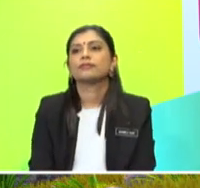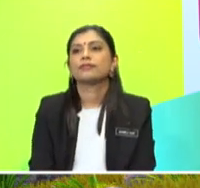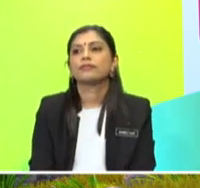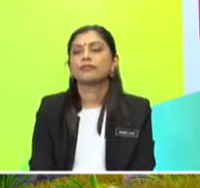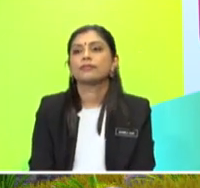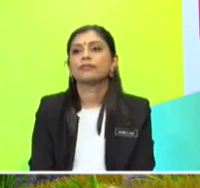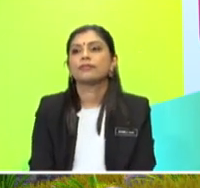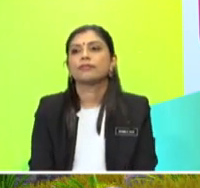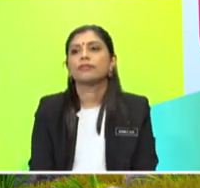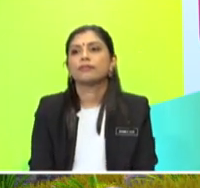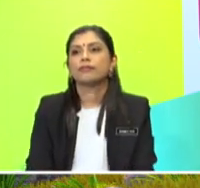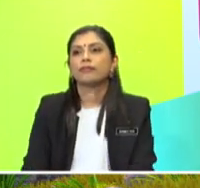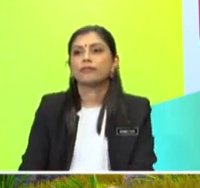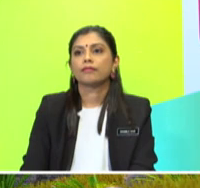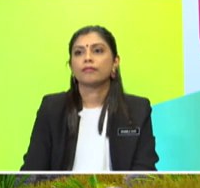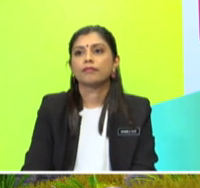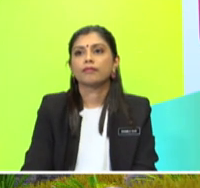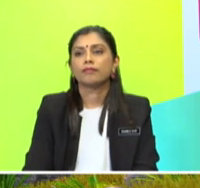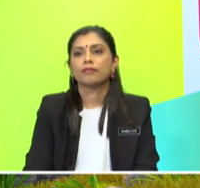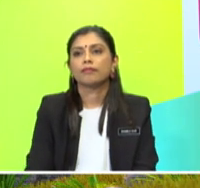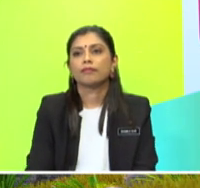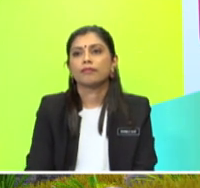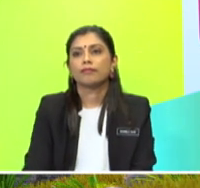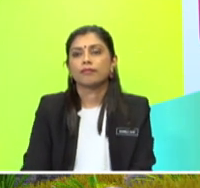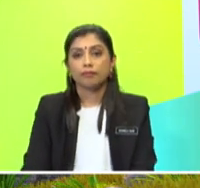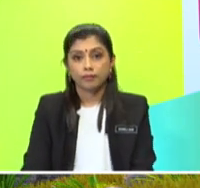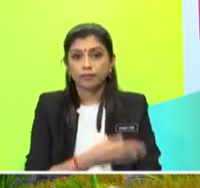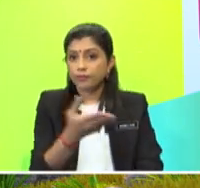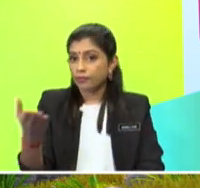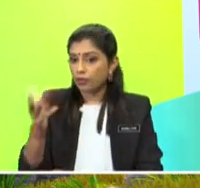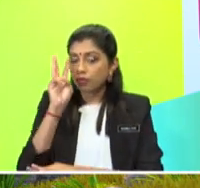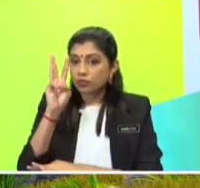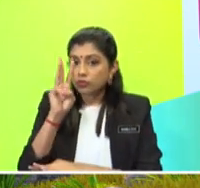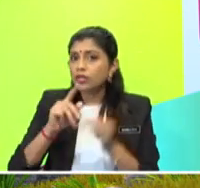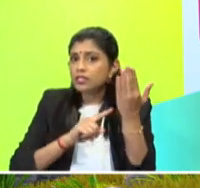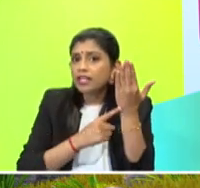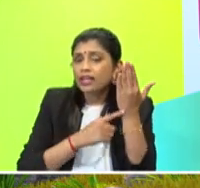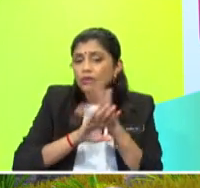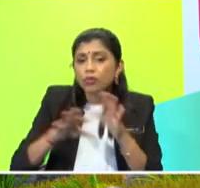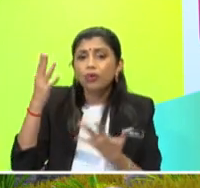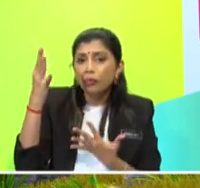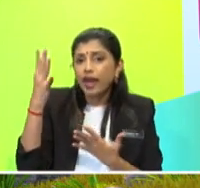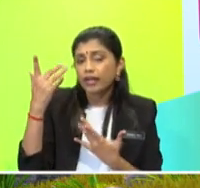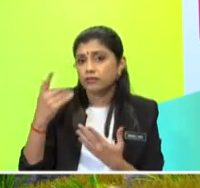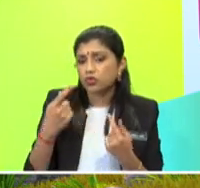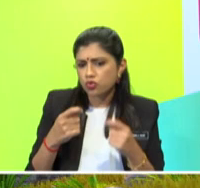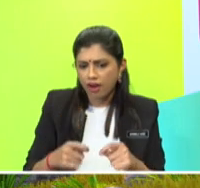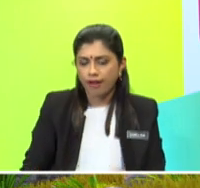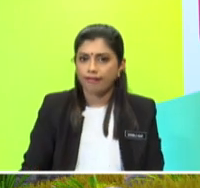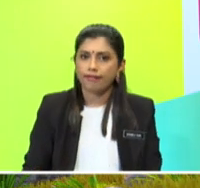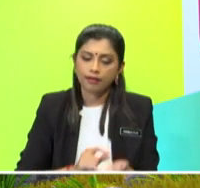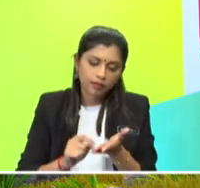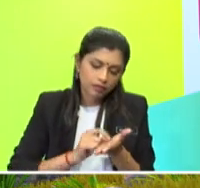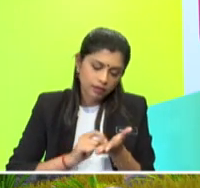Right, so here we go. 1 minute already begun. And for those of you watching at home as well, you can also try and also construct